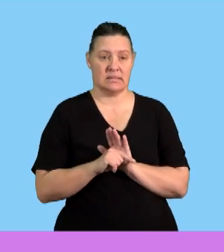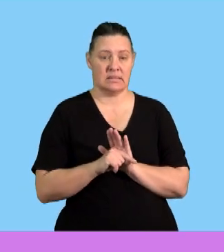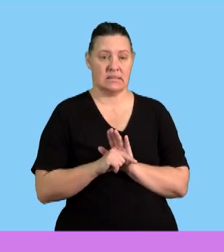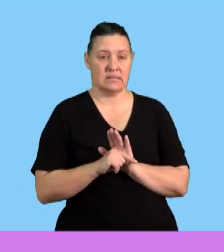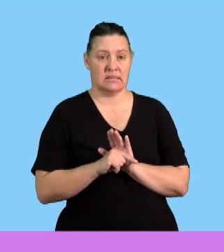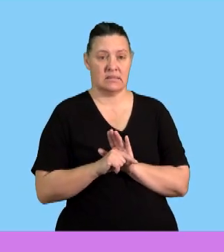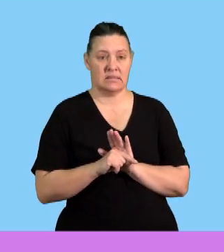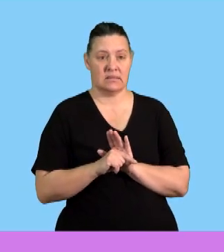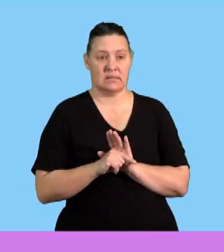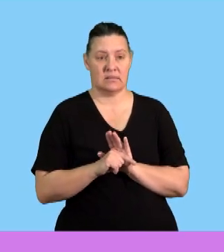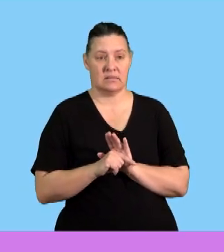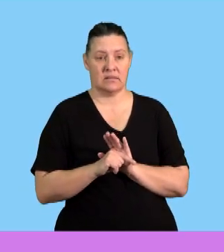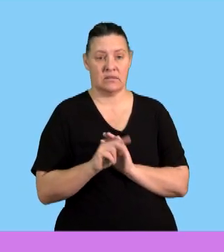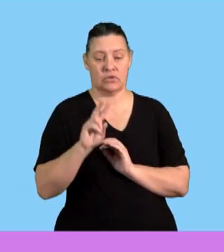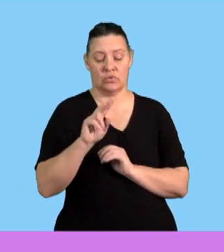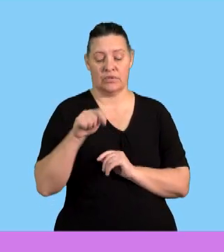minus the